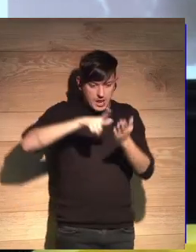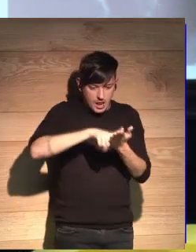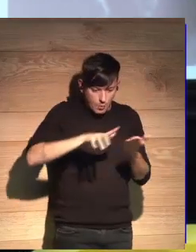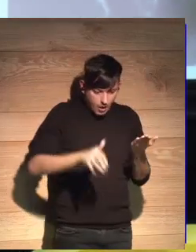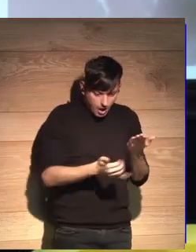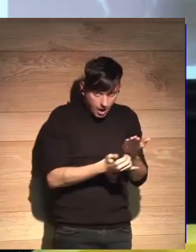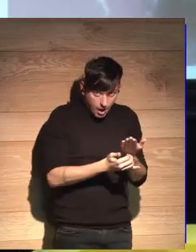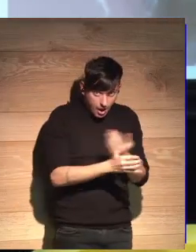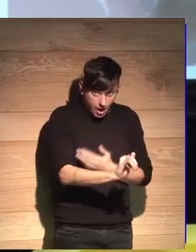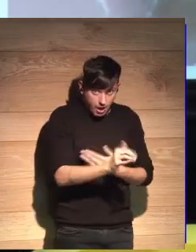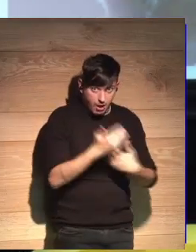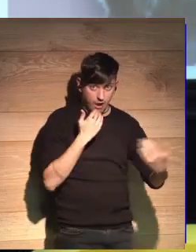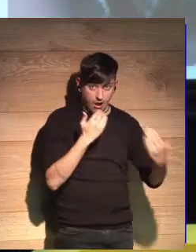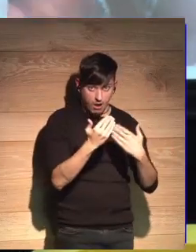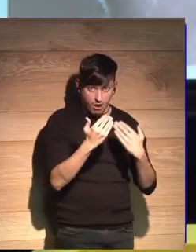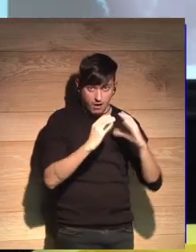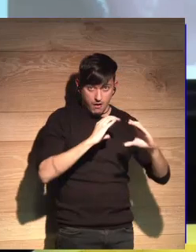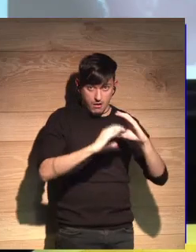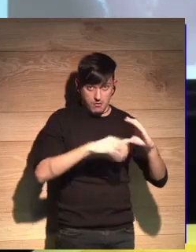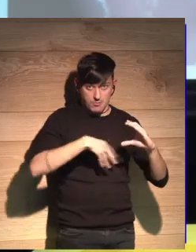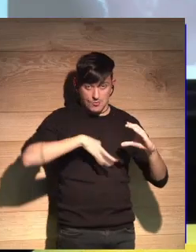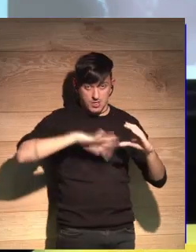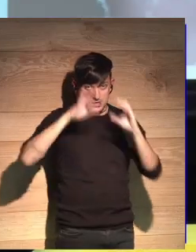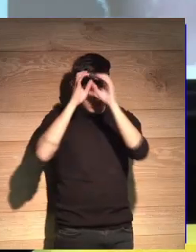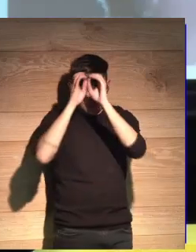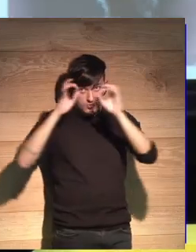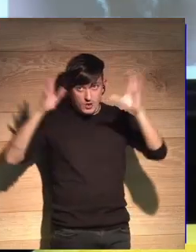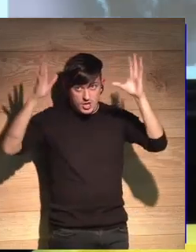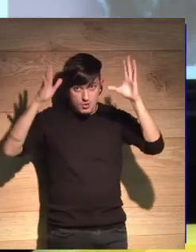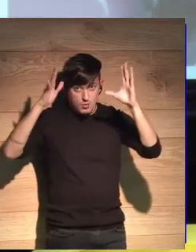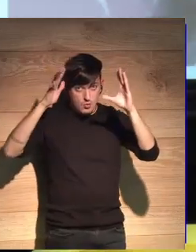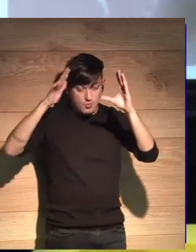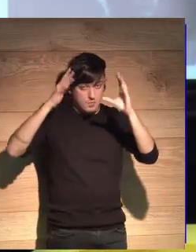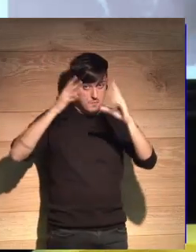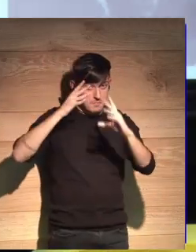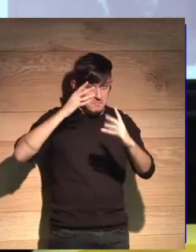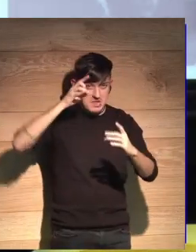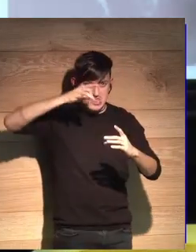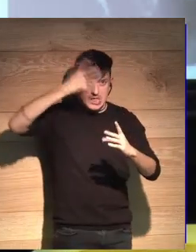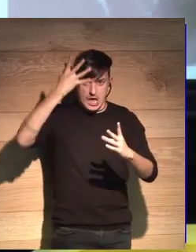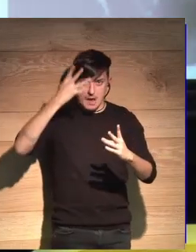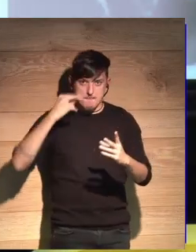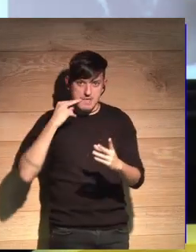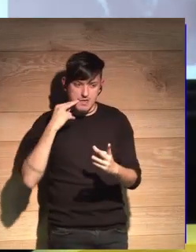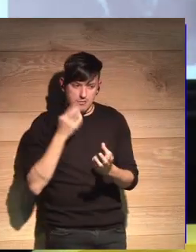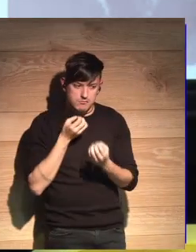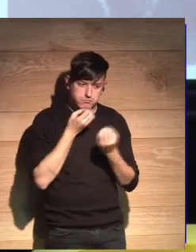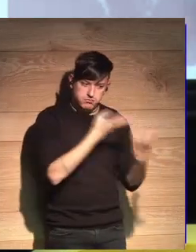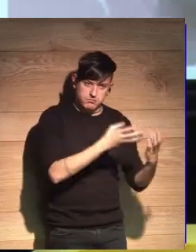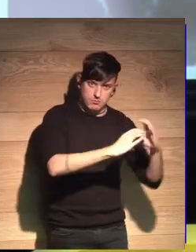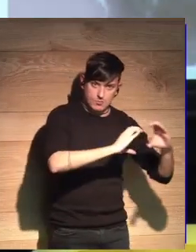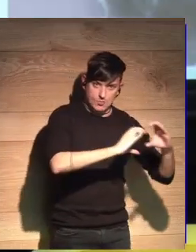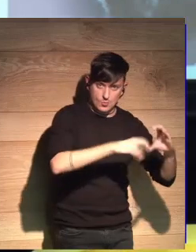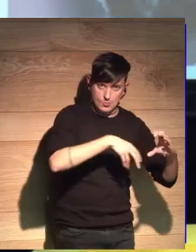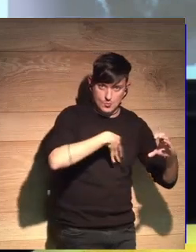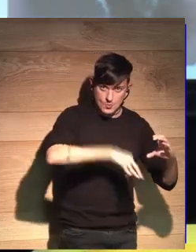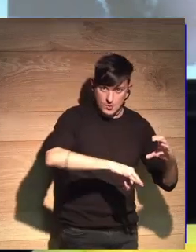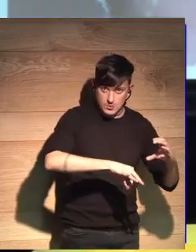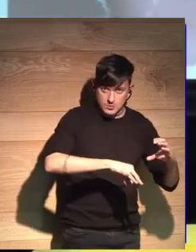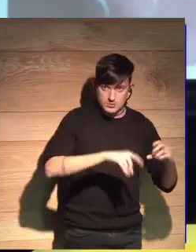we have about the future, or the dreadful possibility that could happen, or maybe how we go about hunting. So we can coordinate